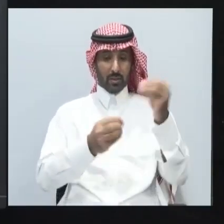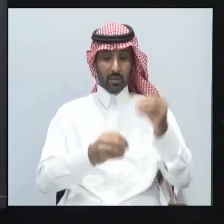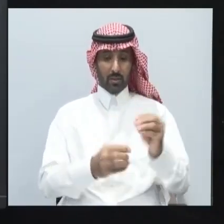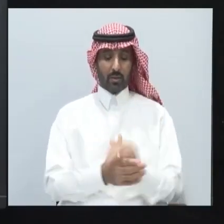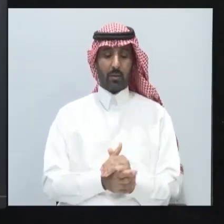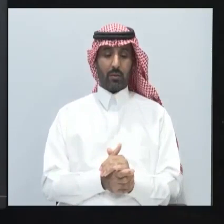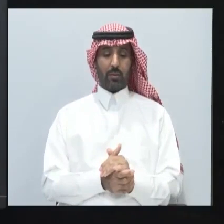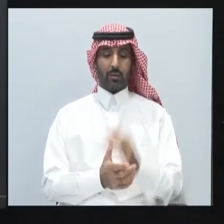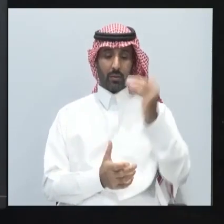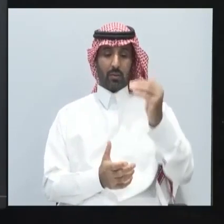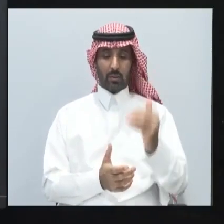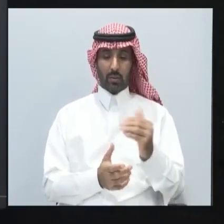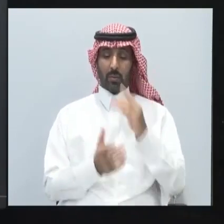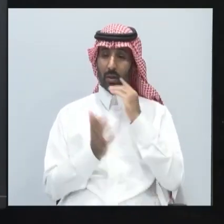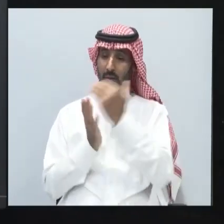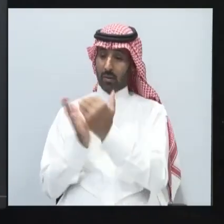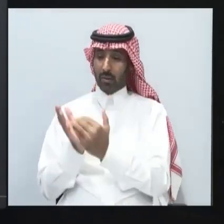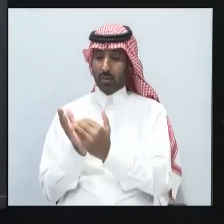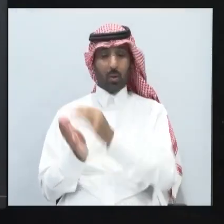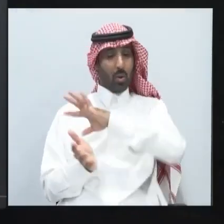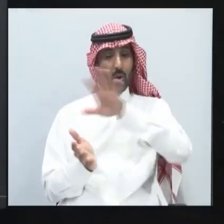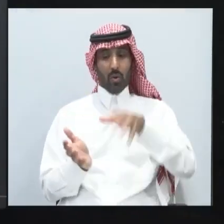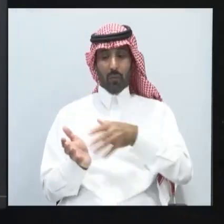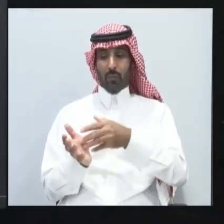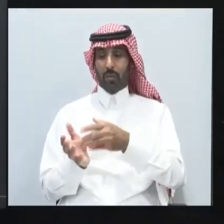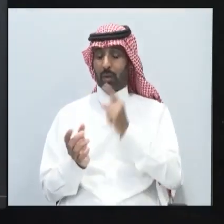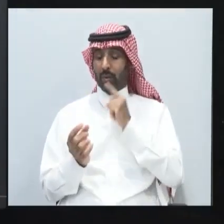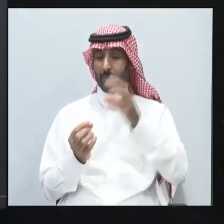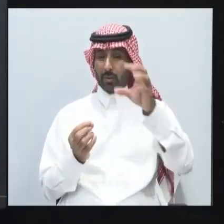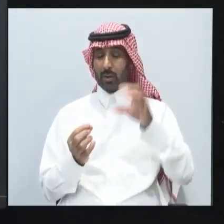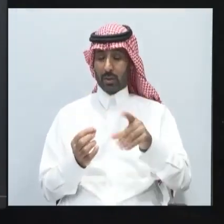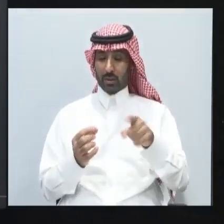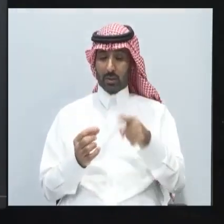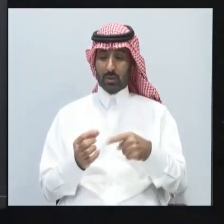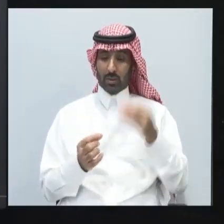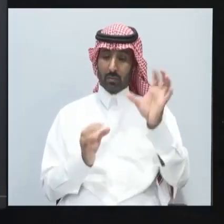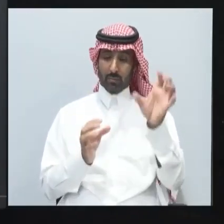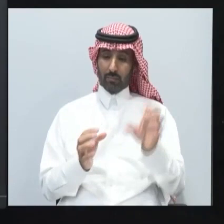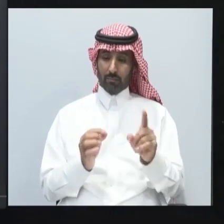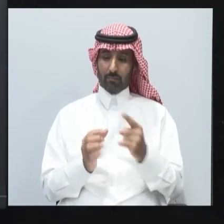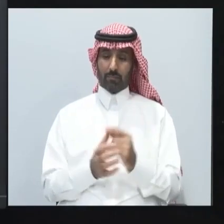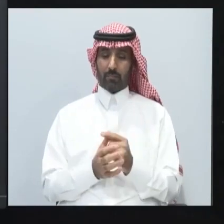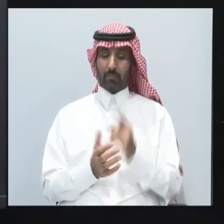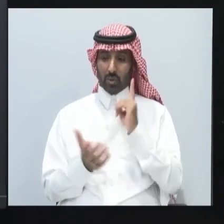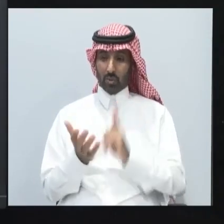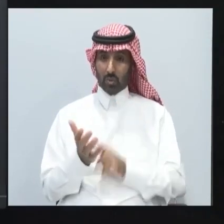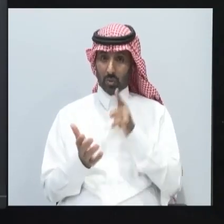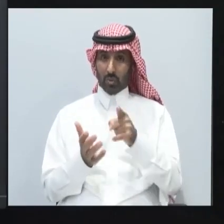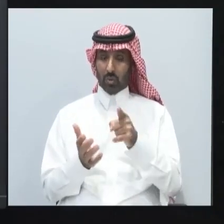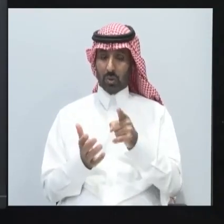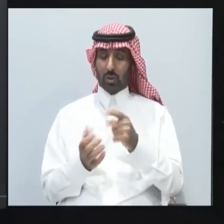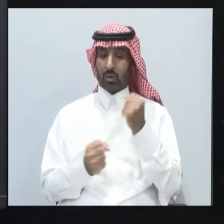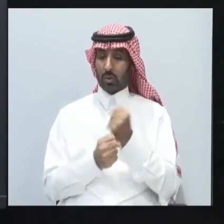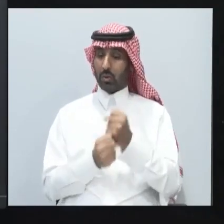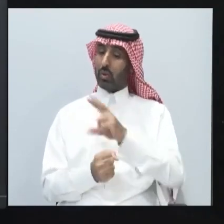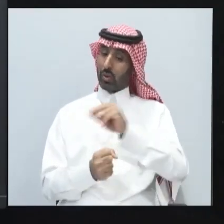within the paragraph, and all of them, they are put in the correct place. So make sure that you are doing